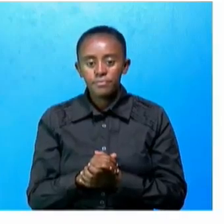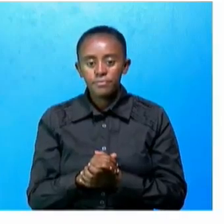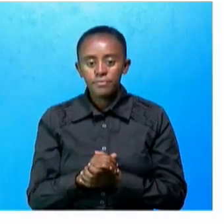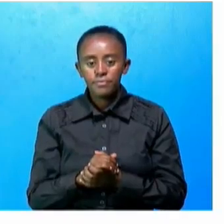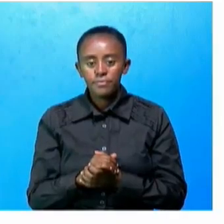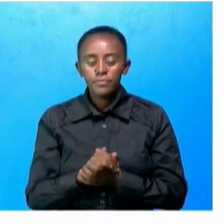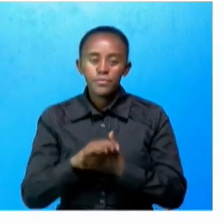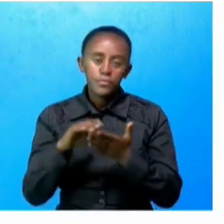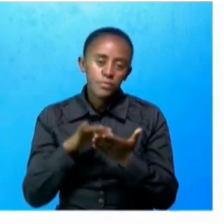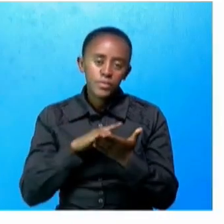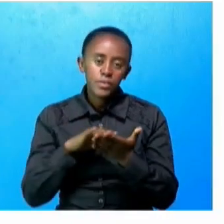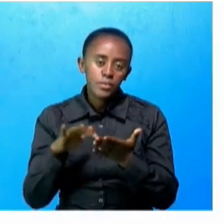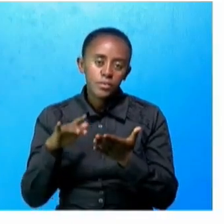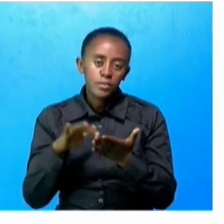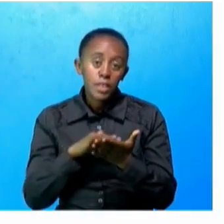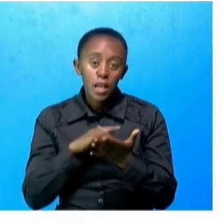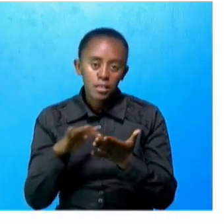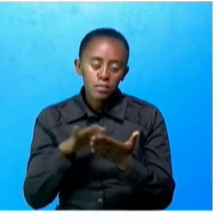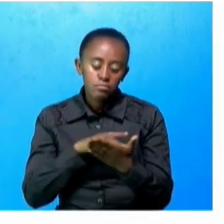study